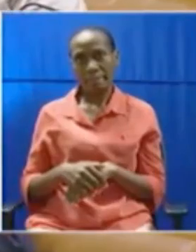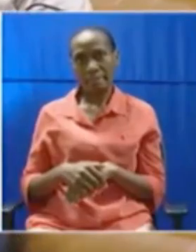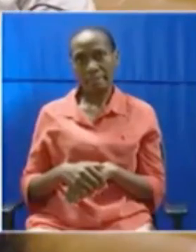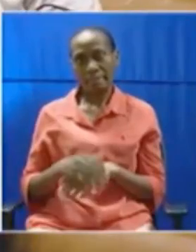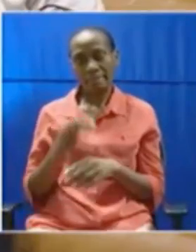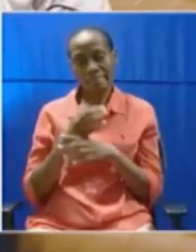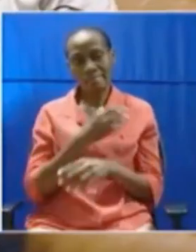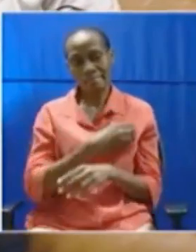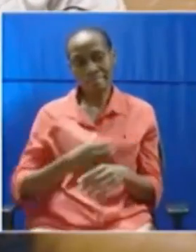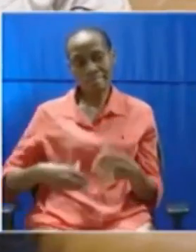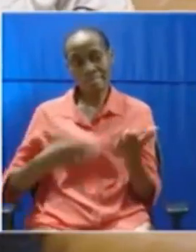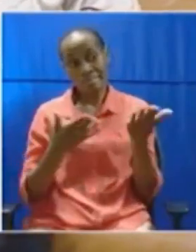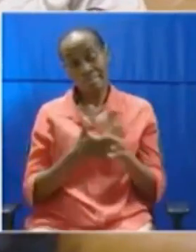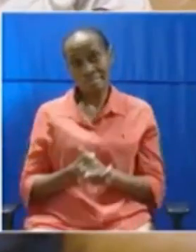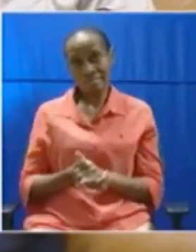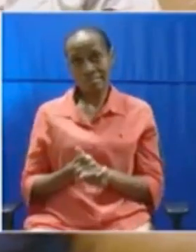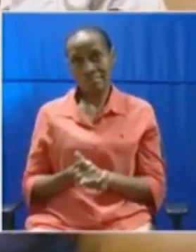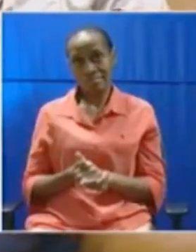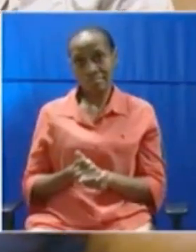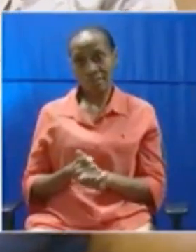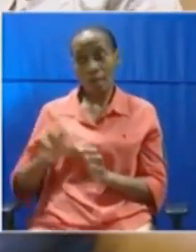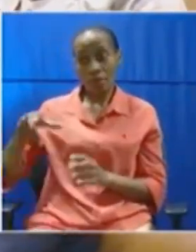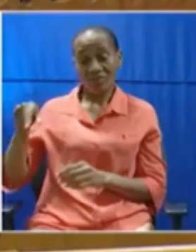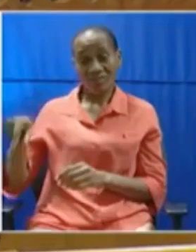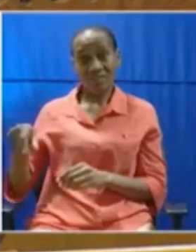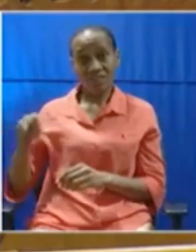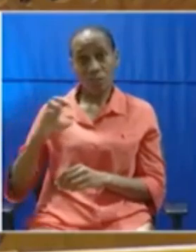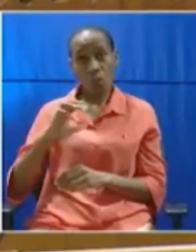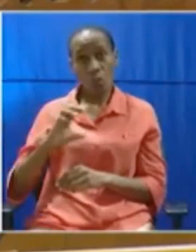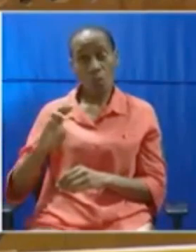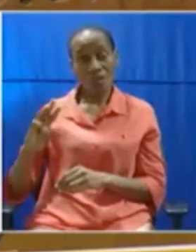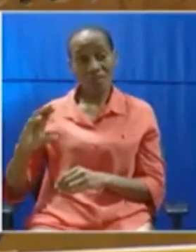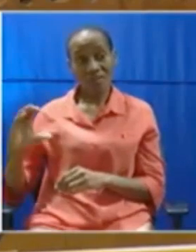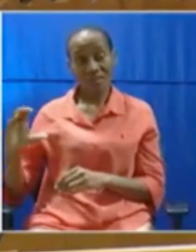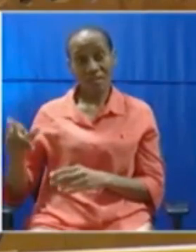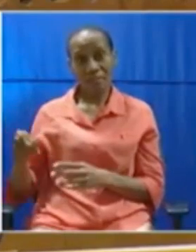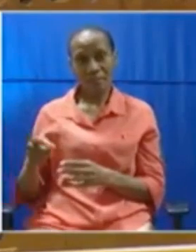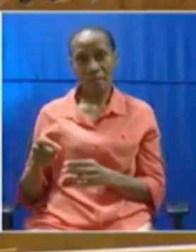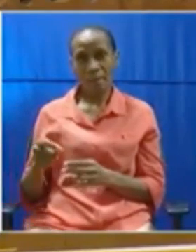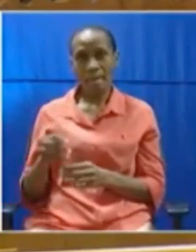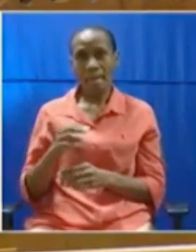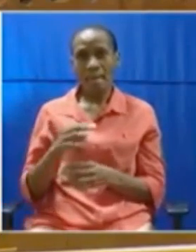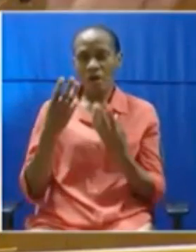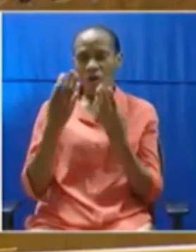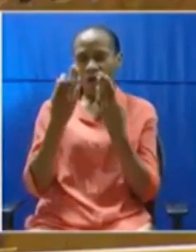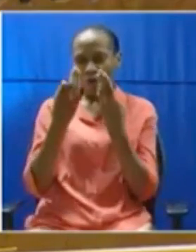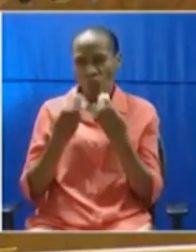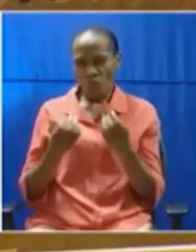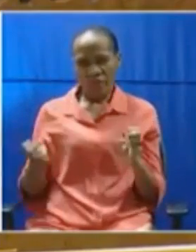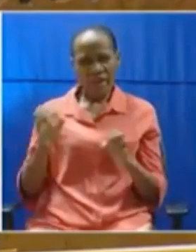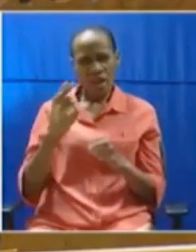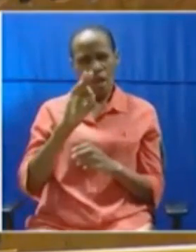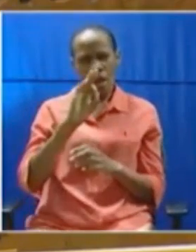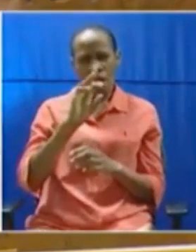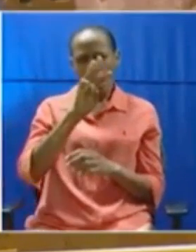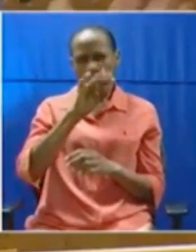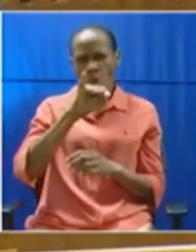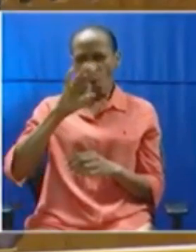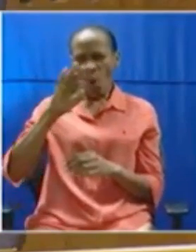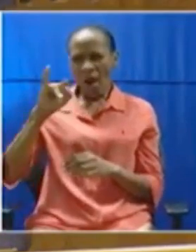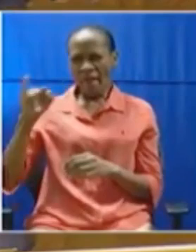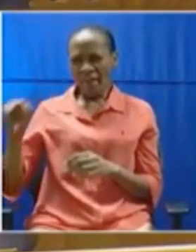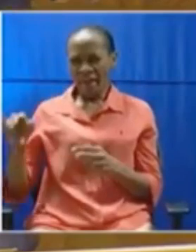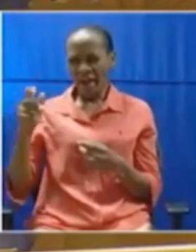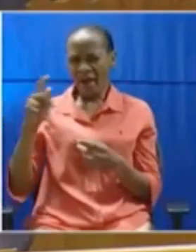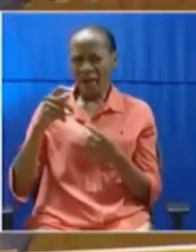Mr. President, this region, after investing in broadband, free Wi-Fi hotspots, incubators in Khayelitsha,